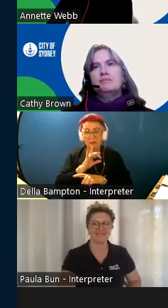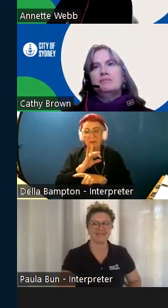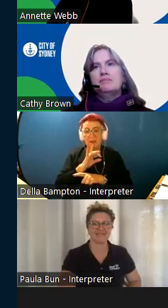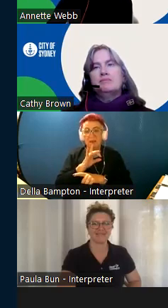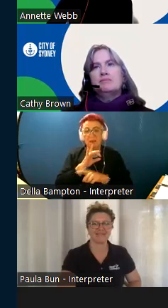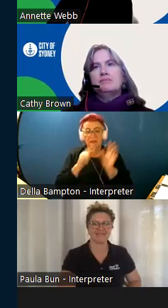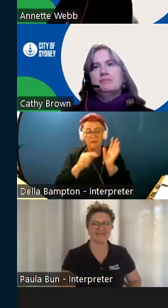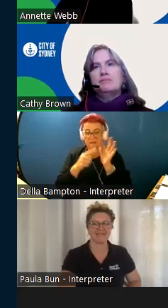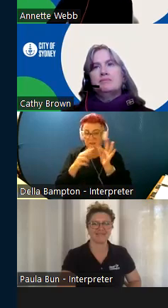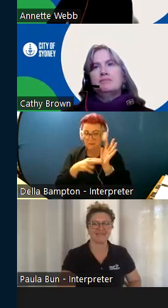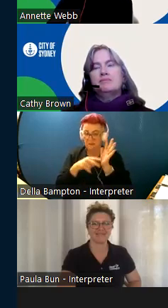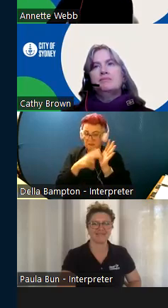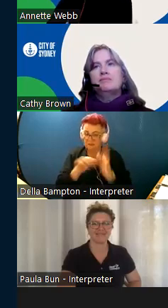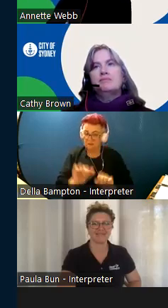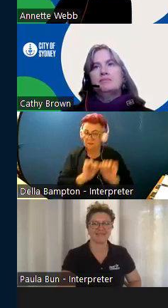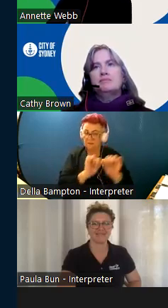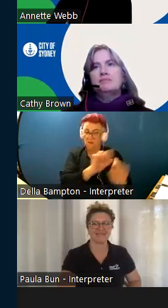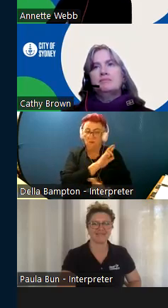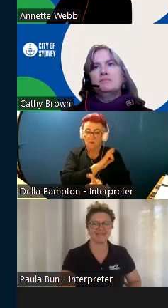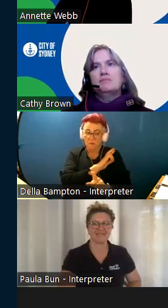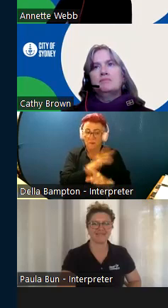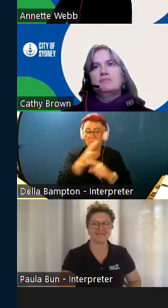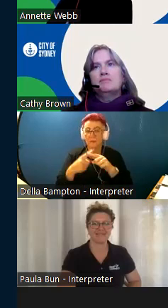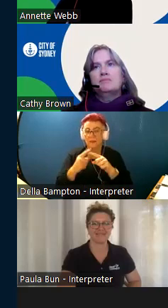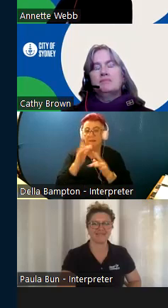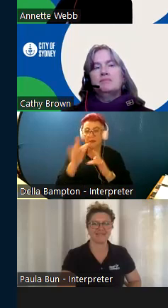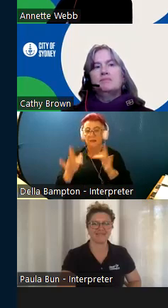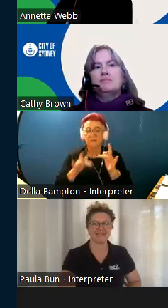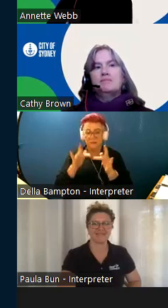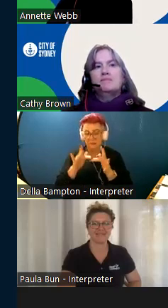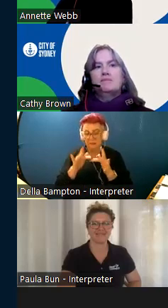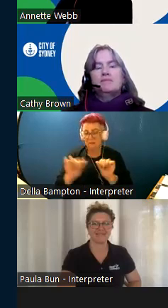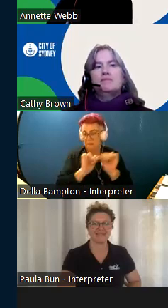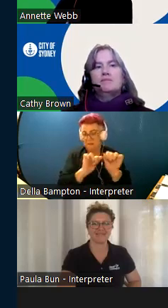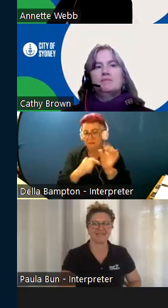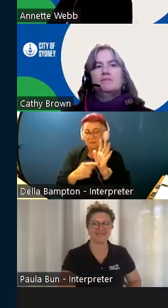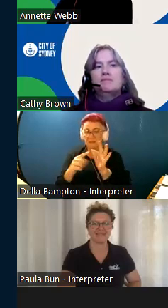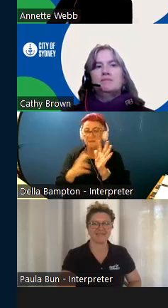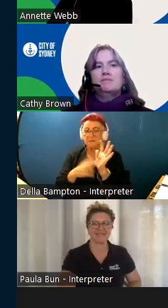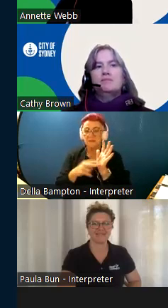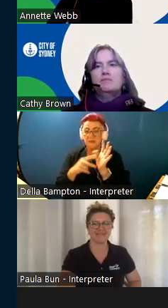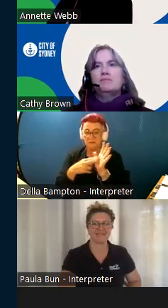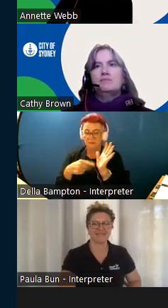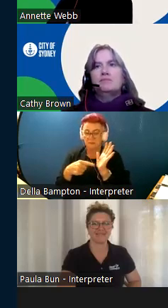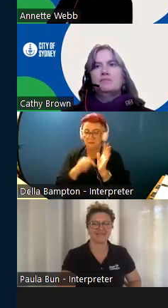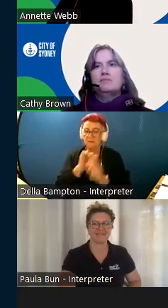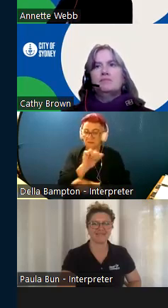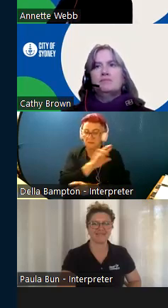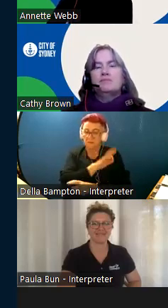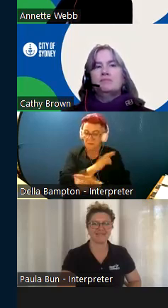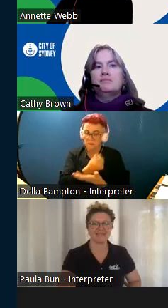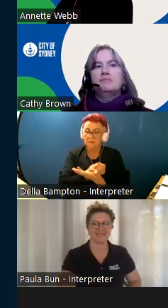The tenant pays the electricity and internet, yeah. That's the tenant at the tenant's